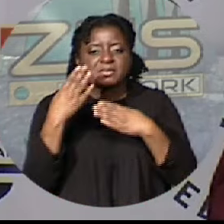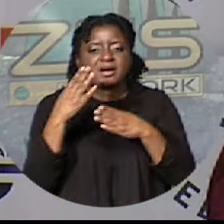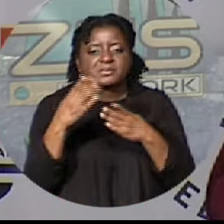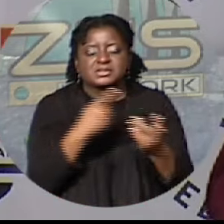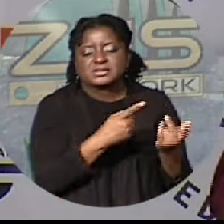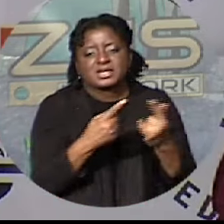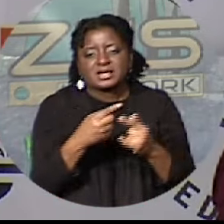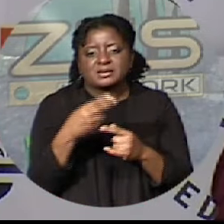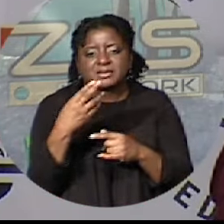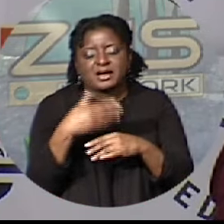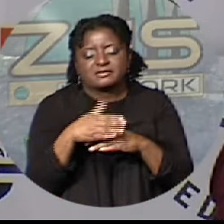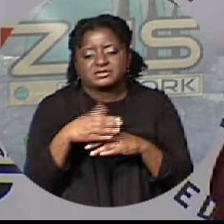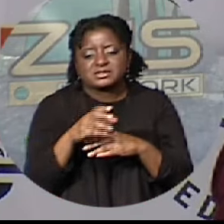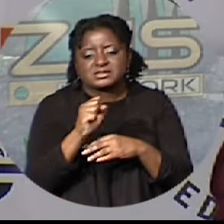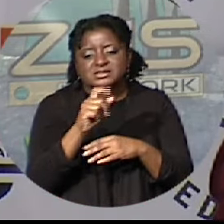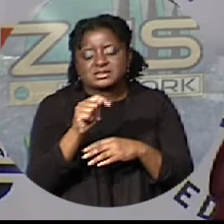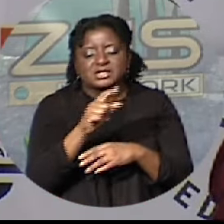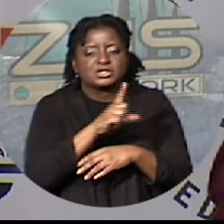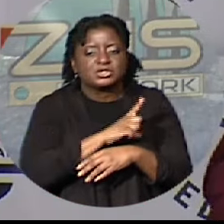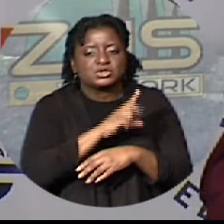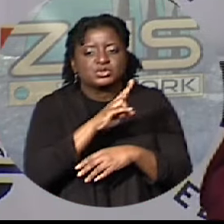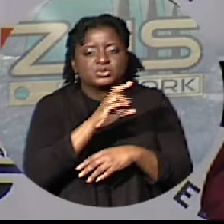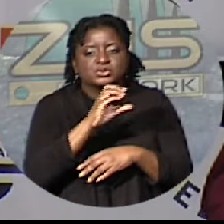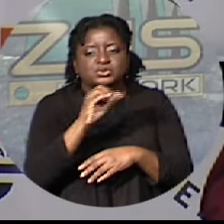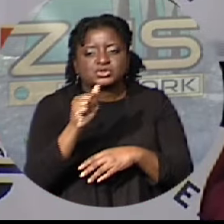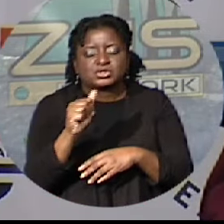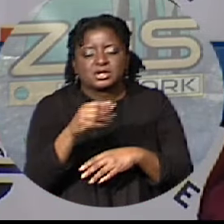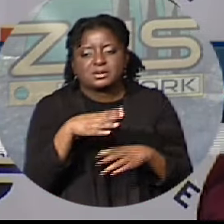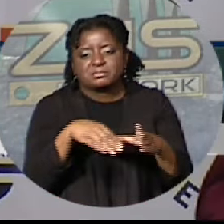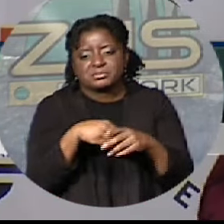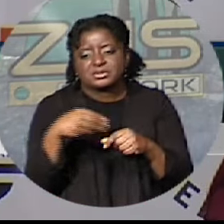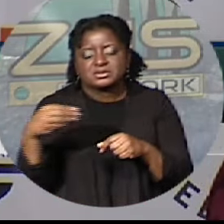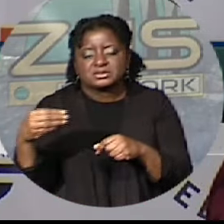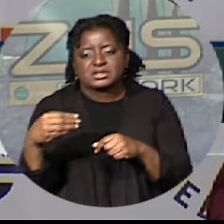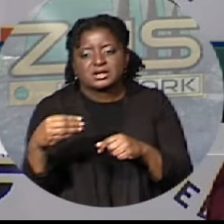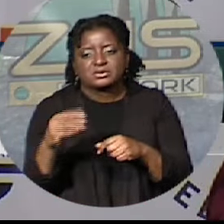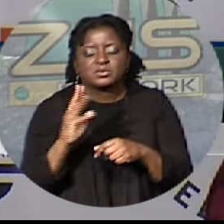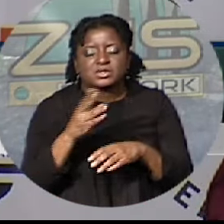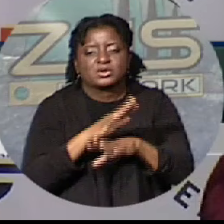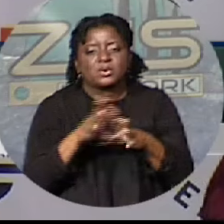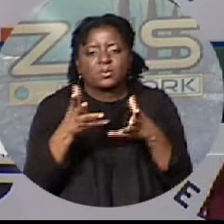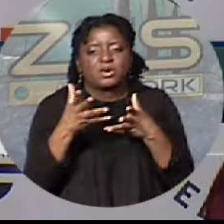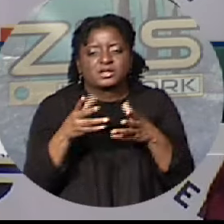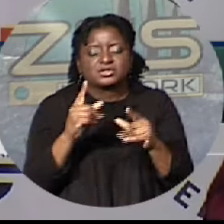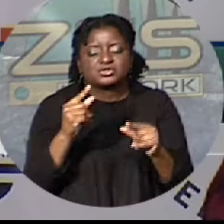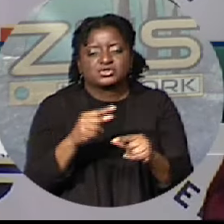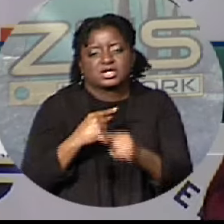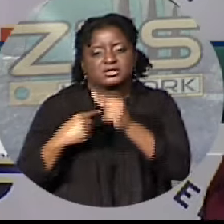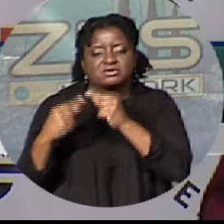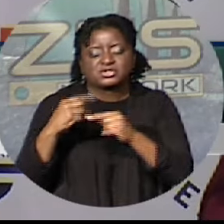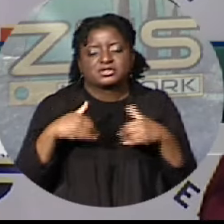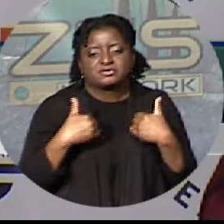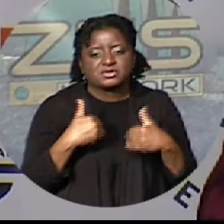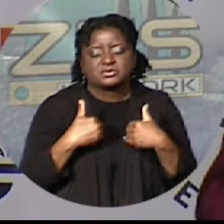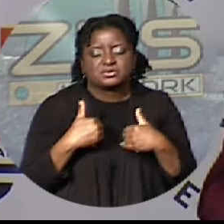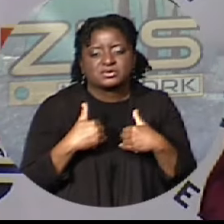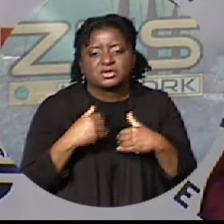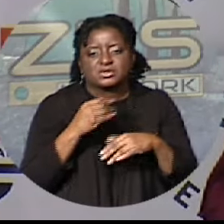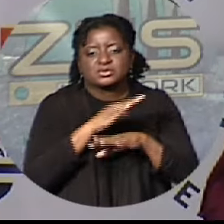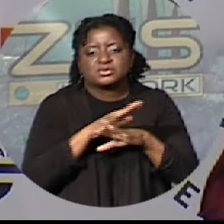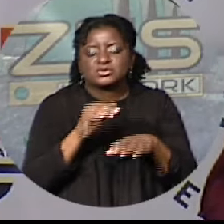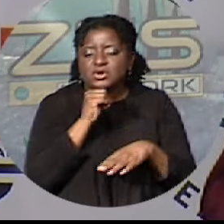We didn't want a generation of youth who had prepared themselves for 2017 to not have an edition of these